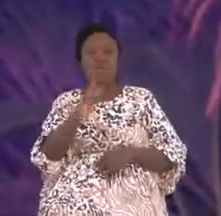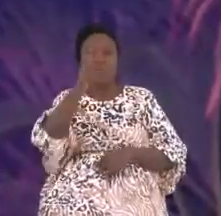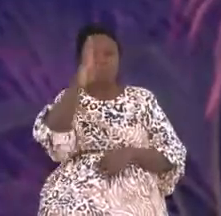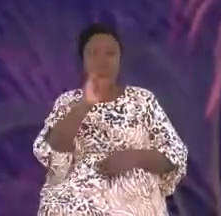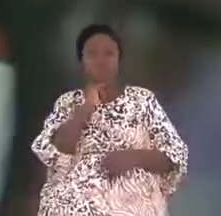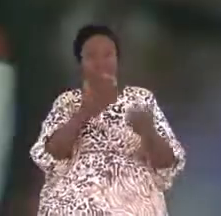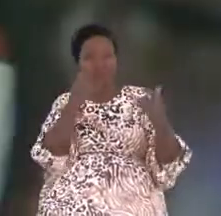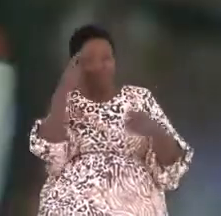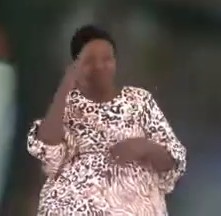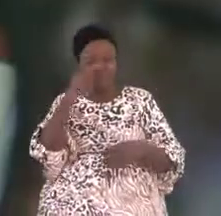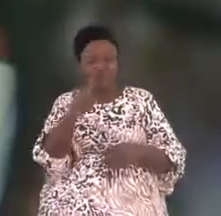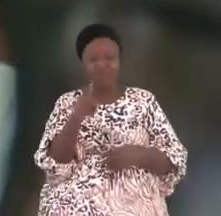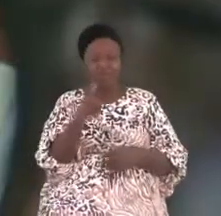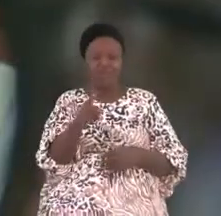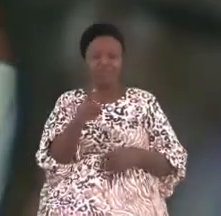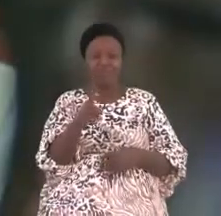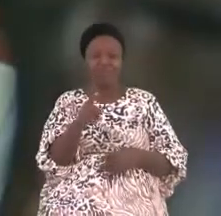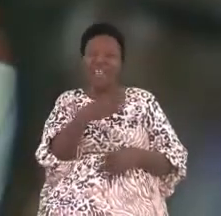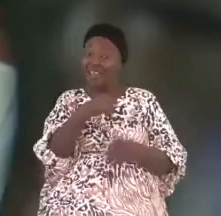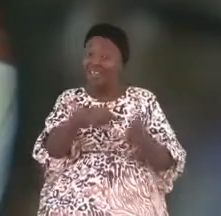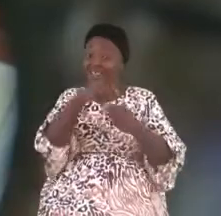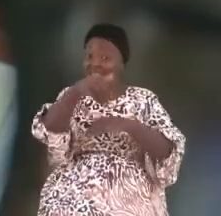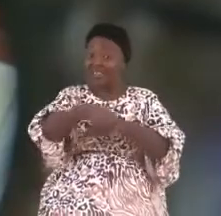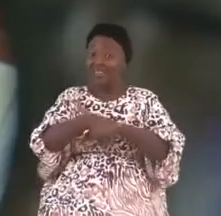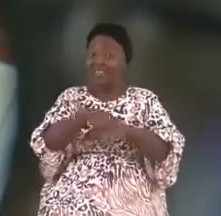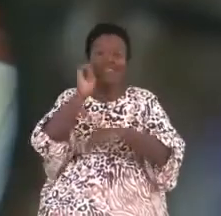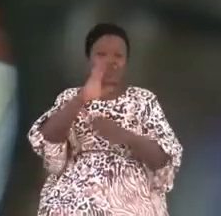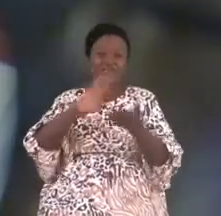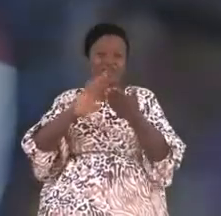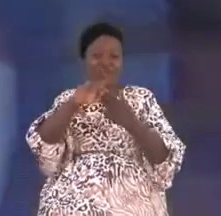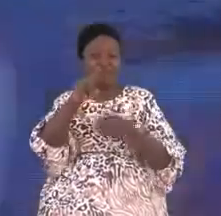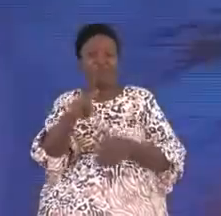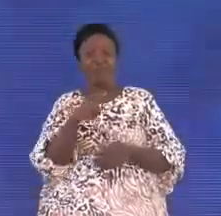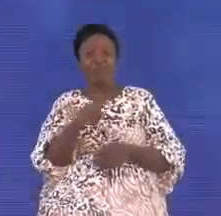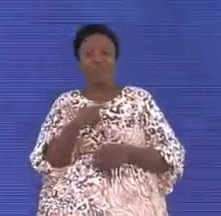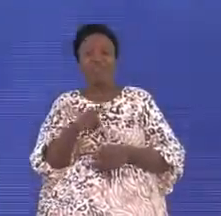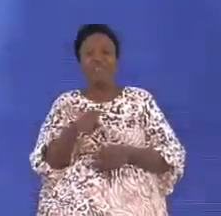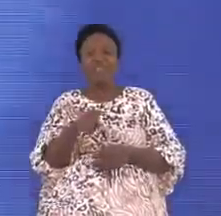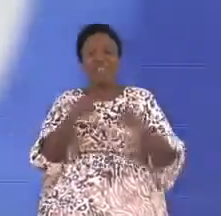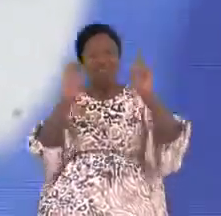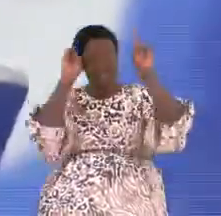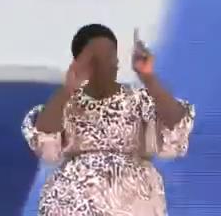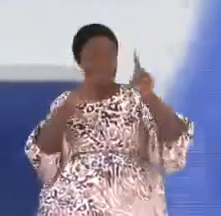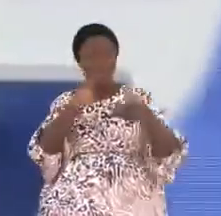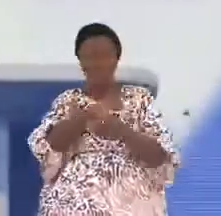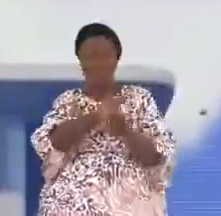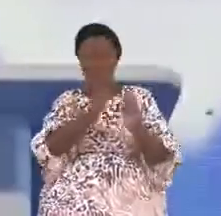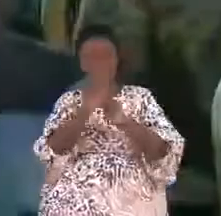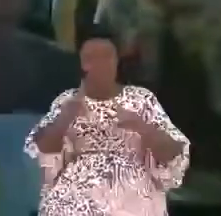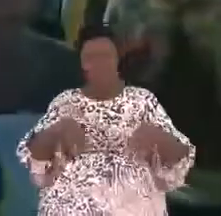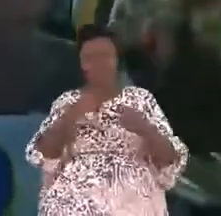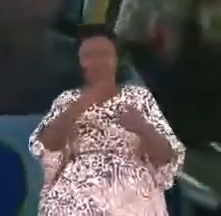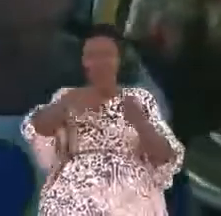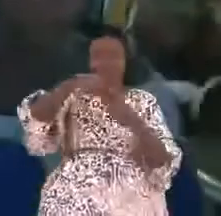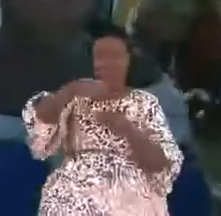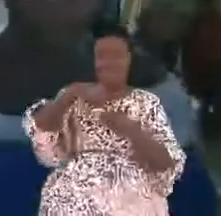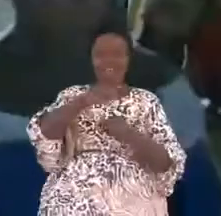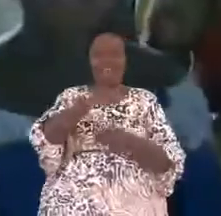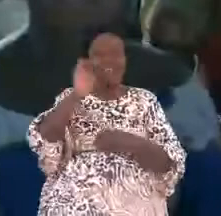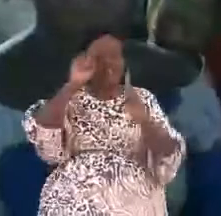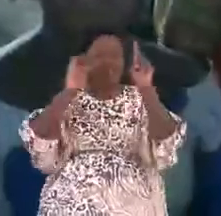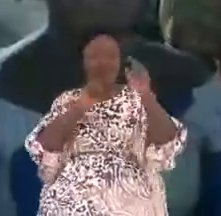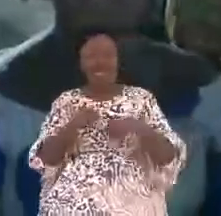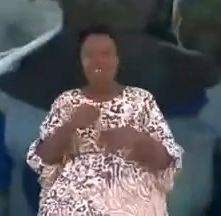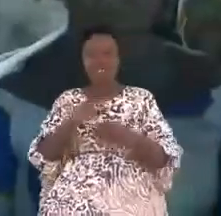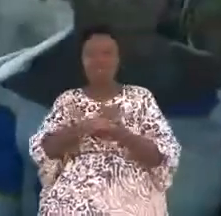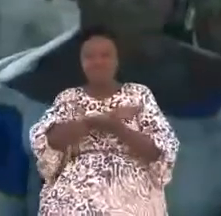you and tonight he will forgive you it will turn your life around it will dry and